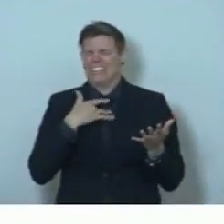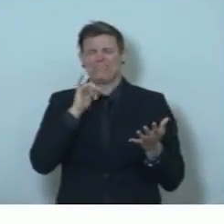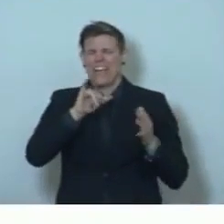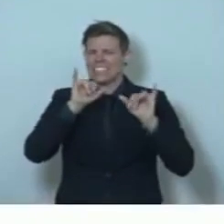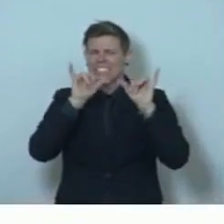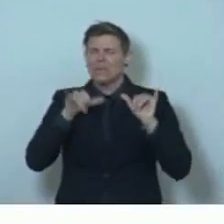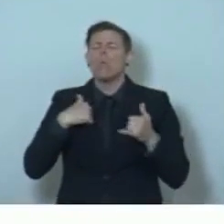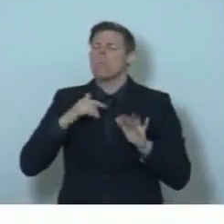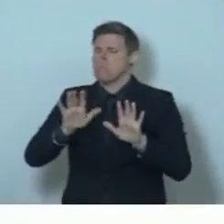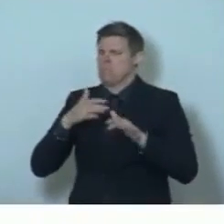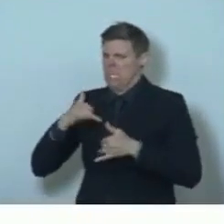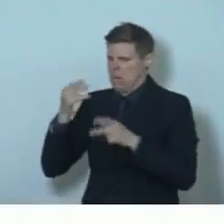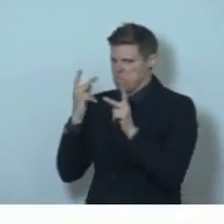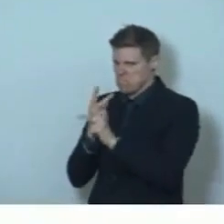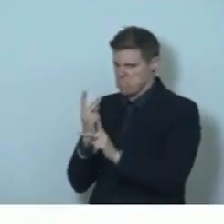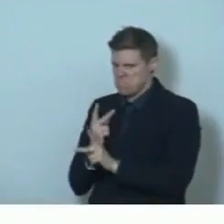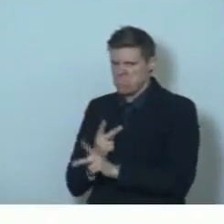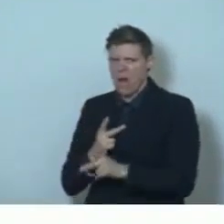as that gets automated,